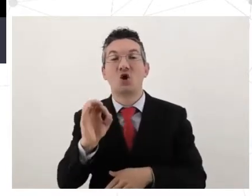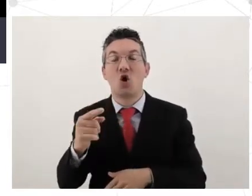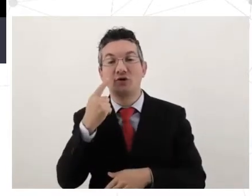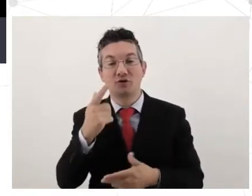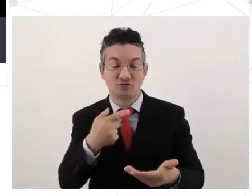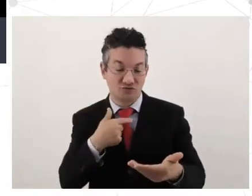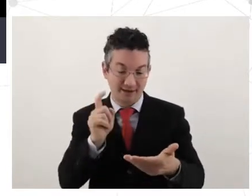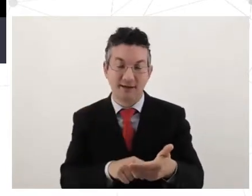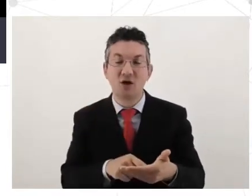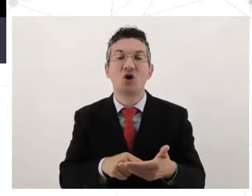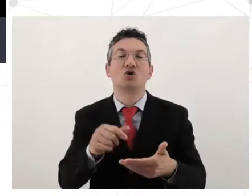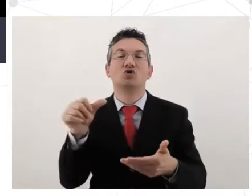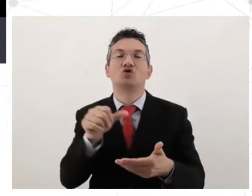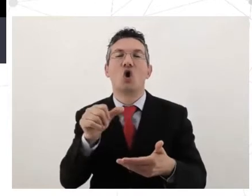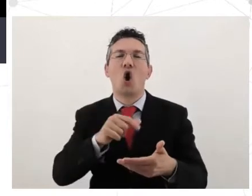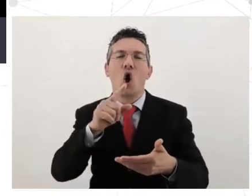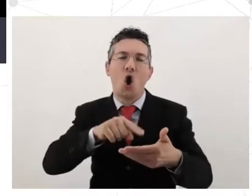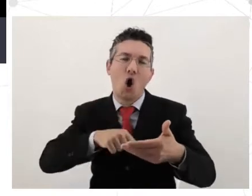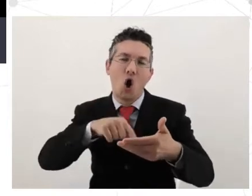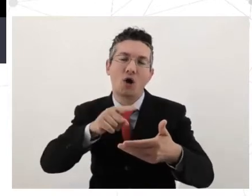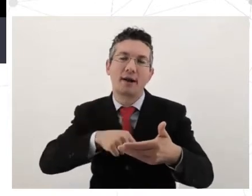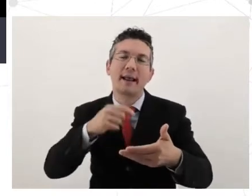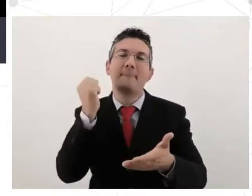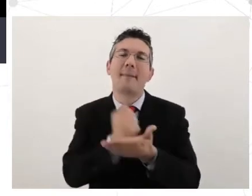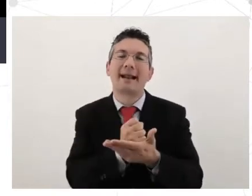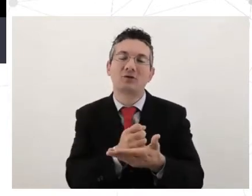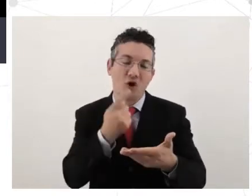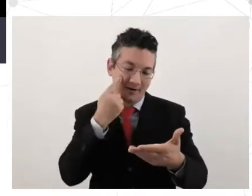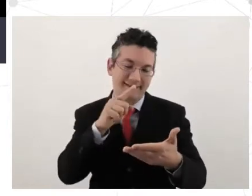We're still waiting for the light to change, friends.